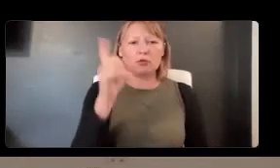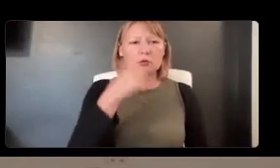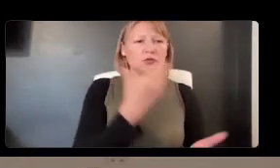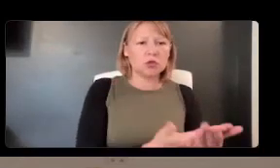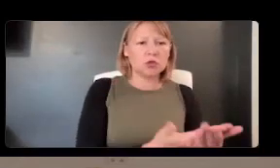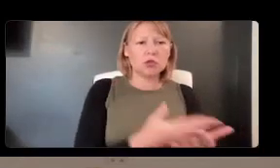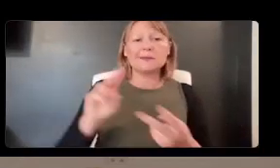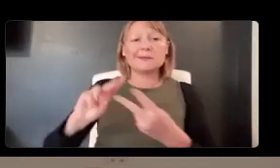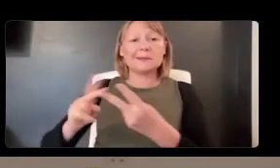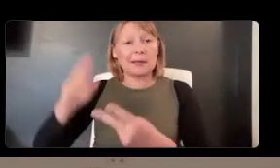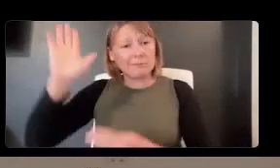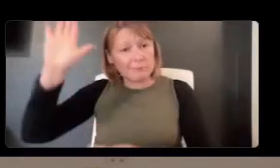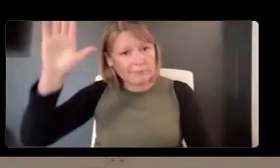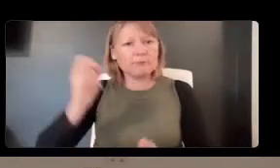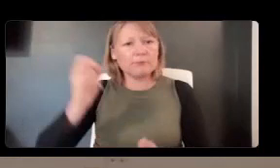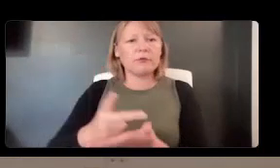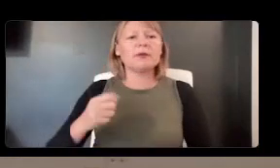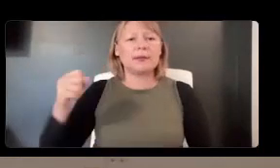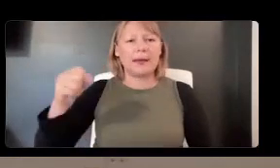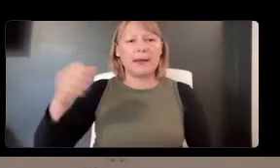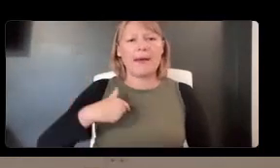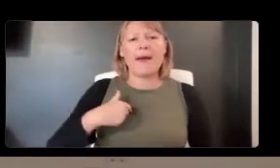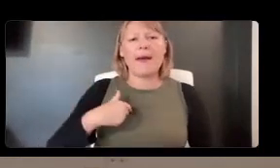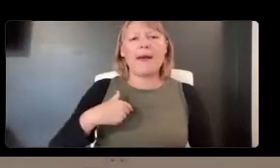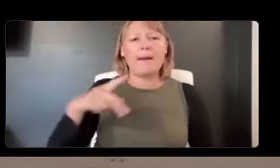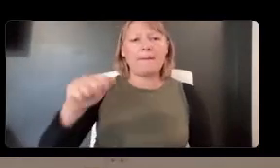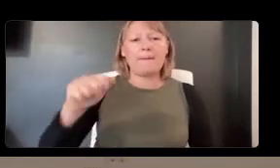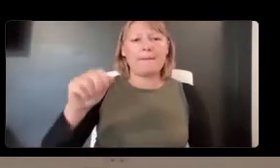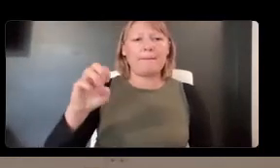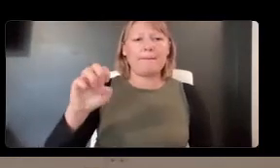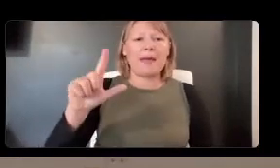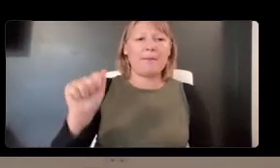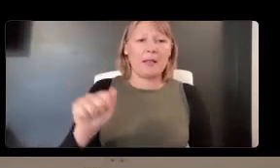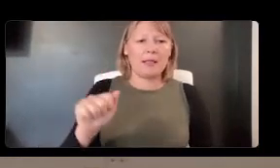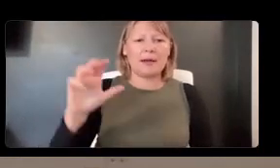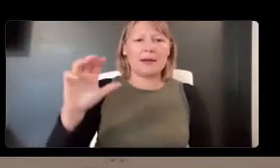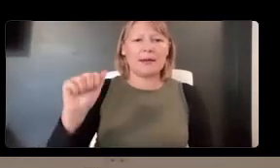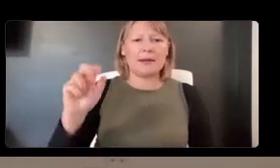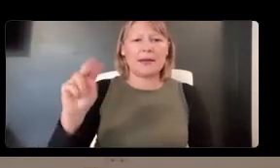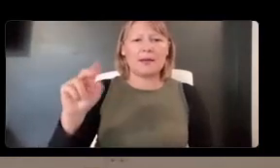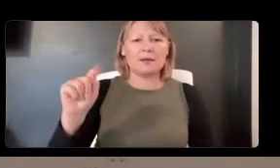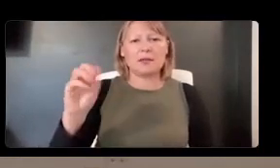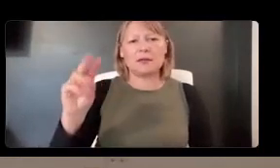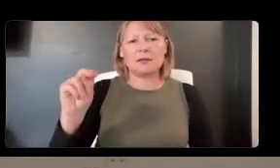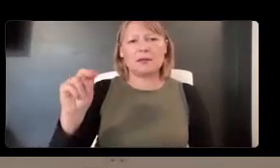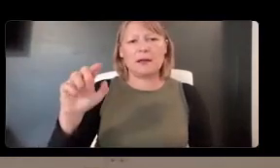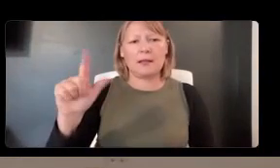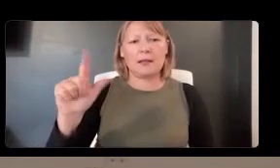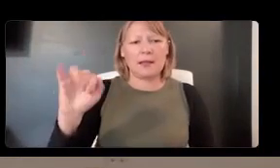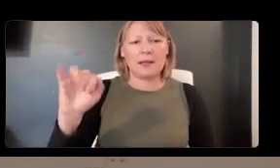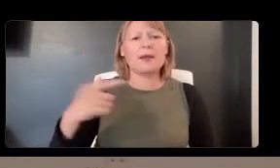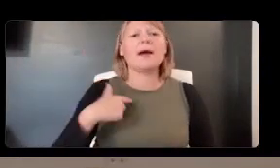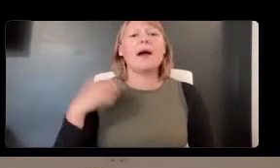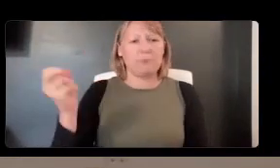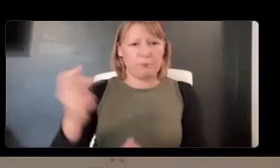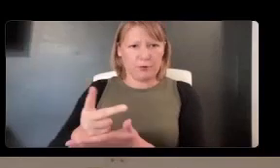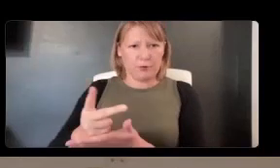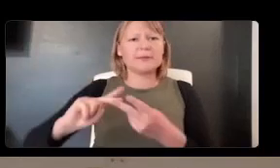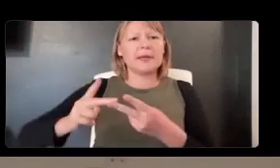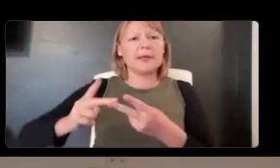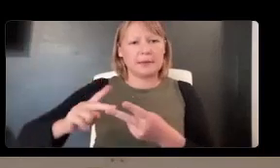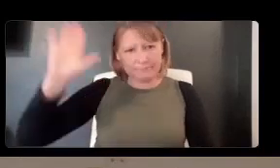second? Yes, Madam Chair, this is Board Member Pamela Cancinelli, and I second that motion. Thank you, Board Member Caginelli. Are there